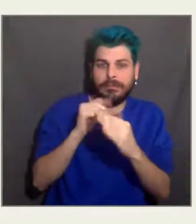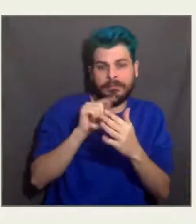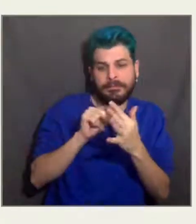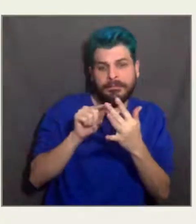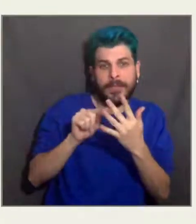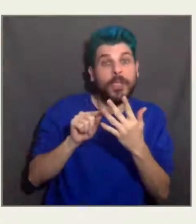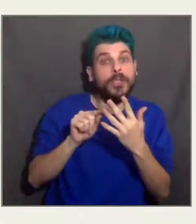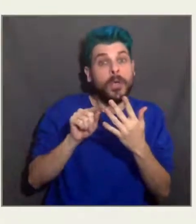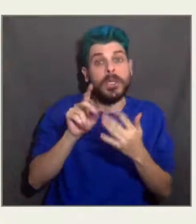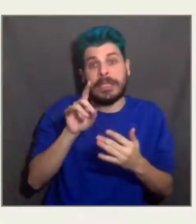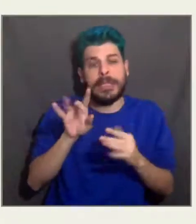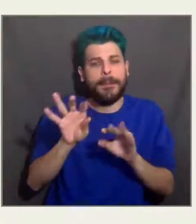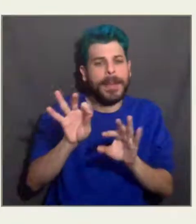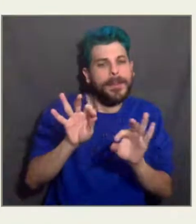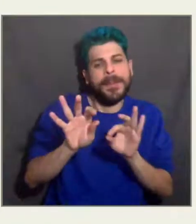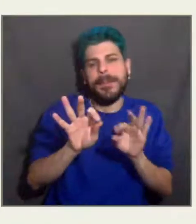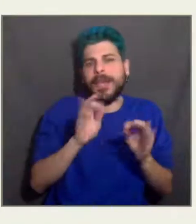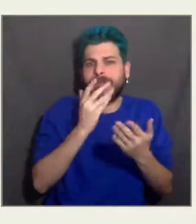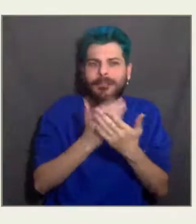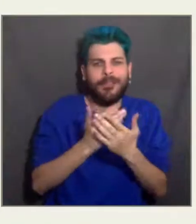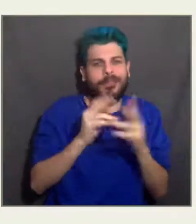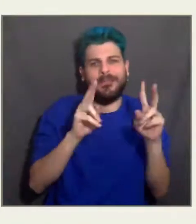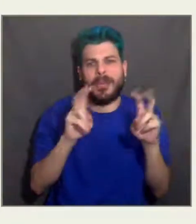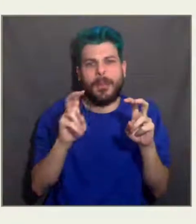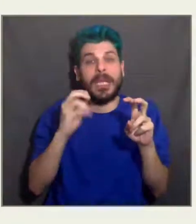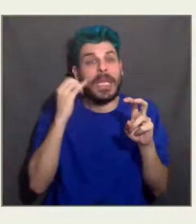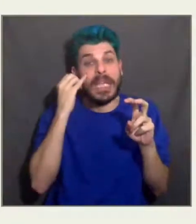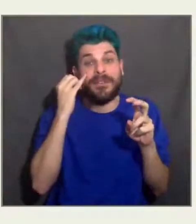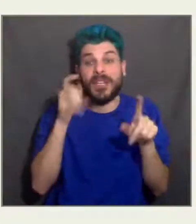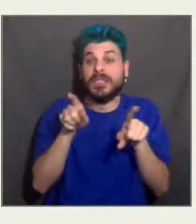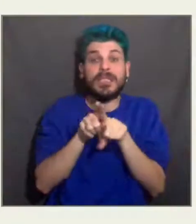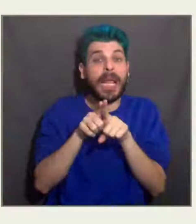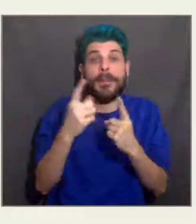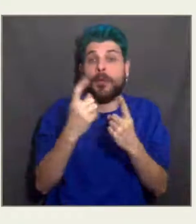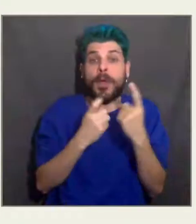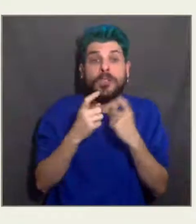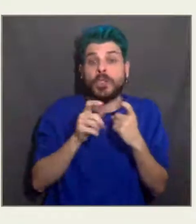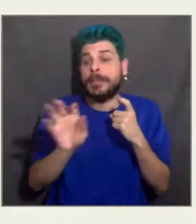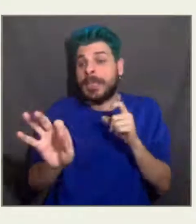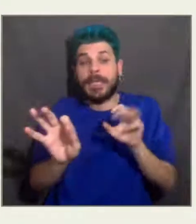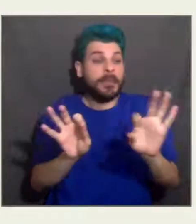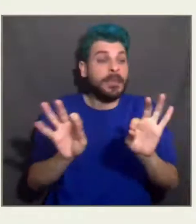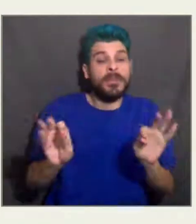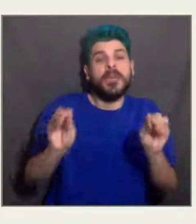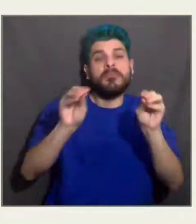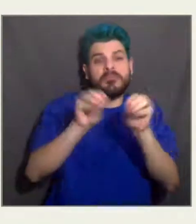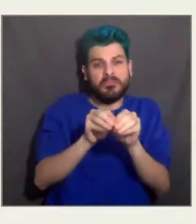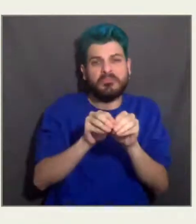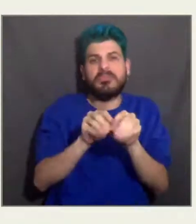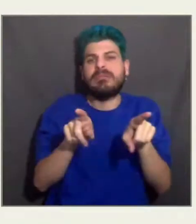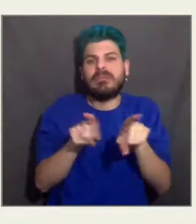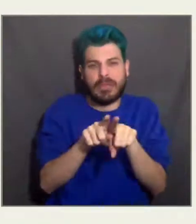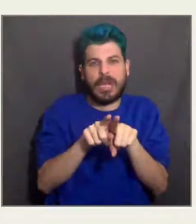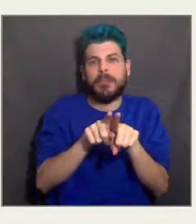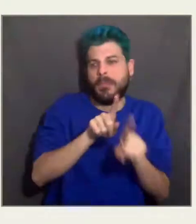be included as well. We put them into similar buckets where several questions had identical or similar ideas. We hope to get through